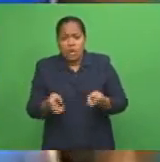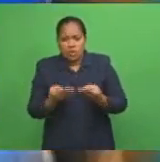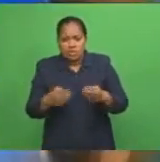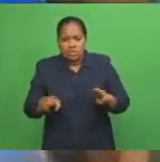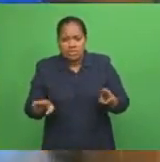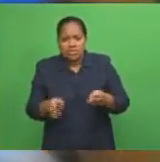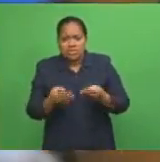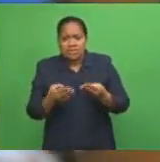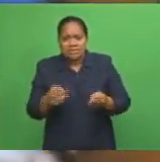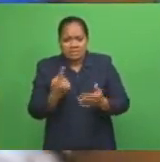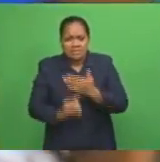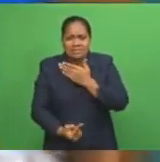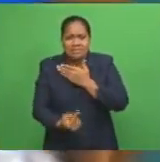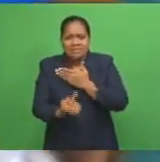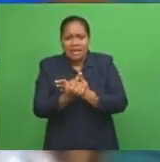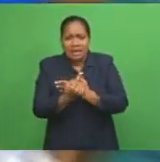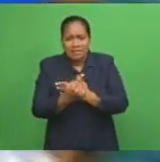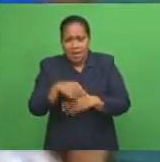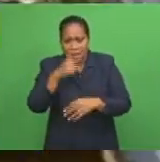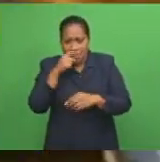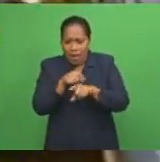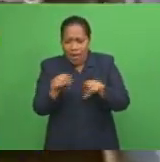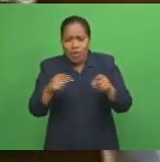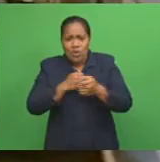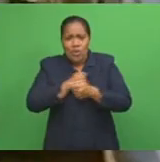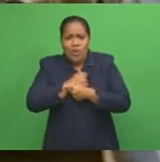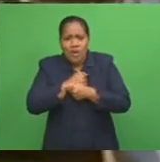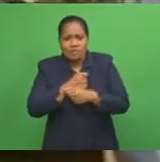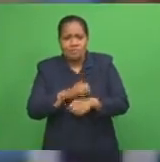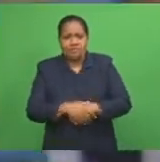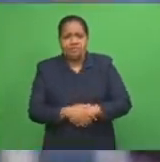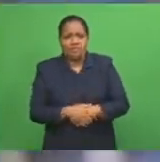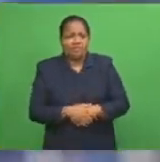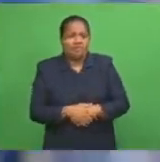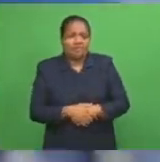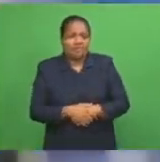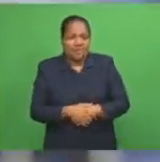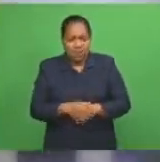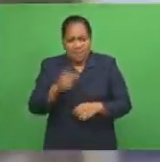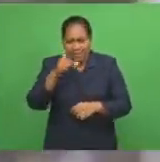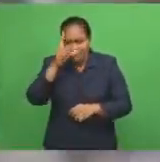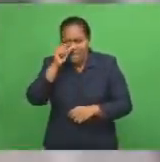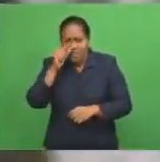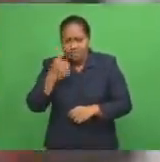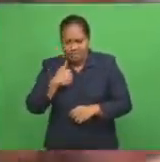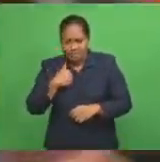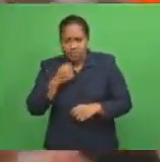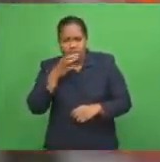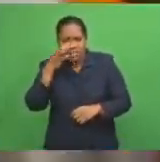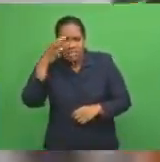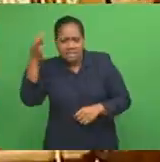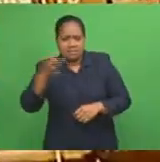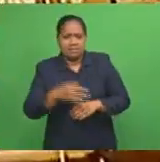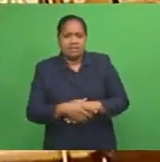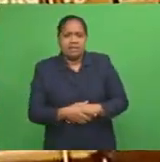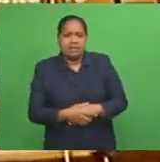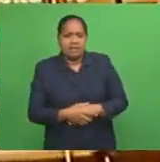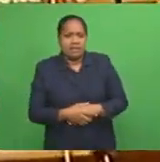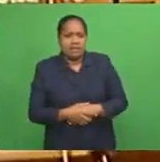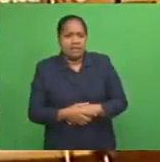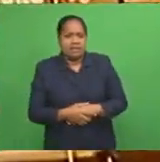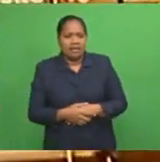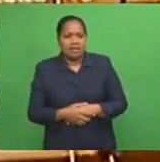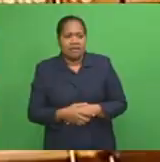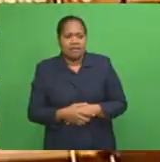hit among fans. I was singing in Fijian, and we were, and the